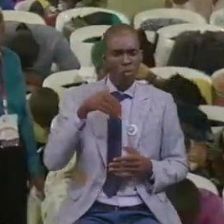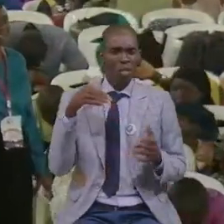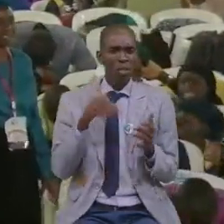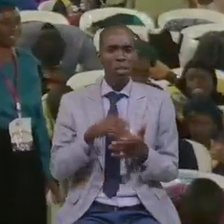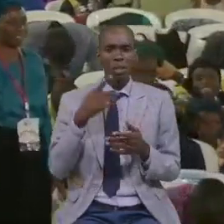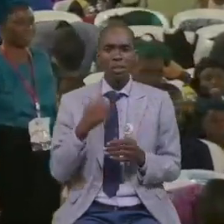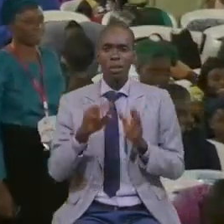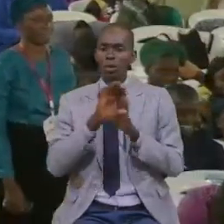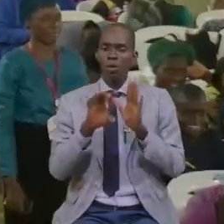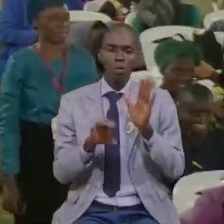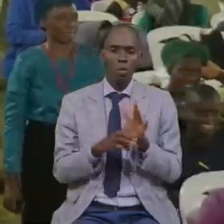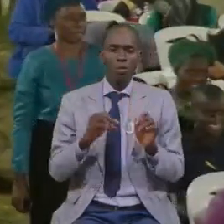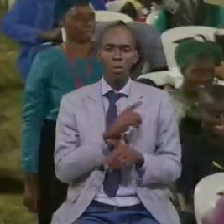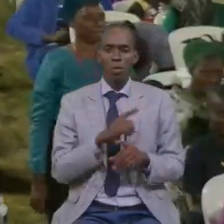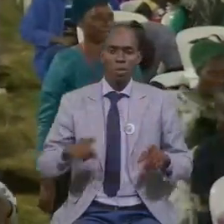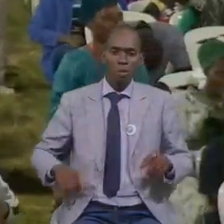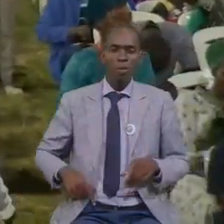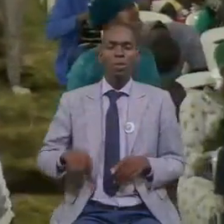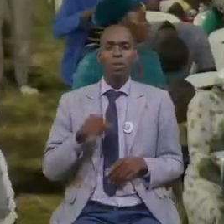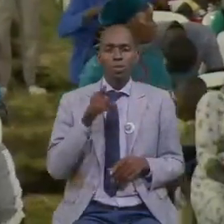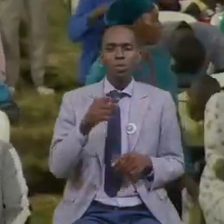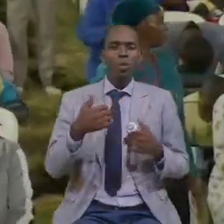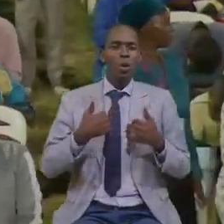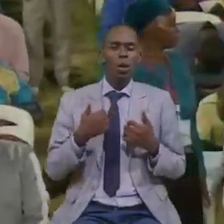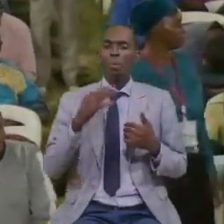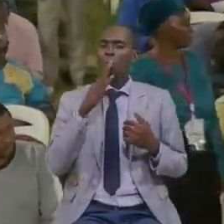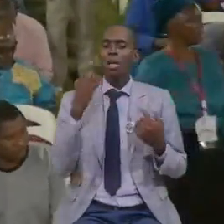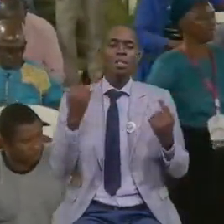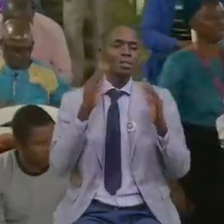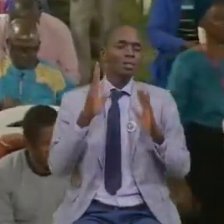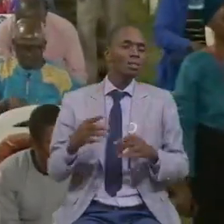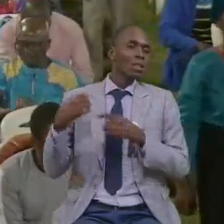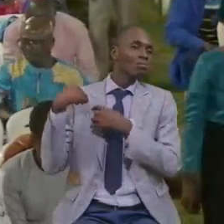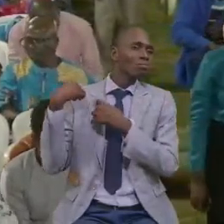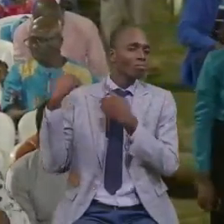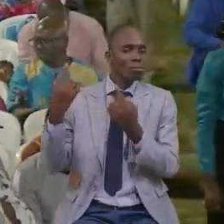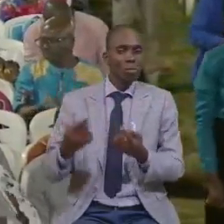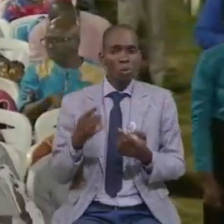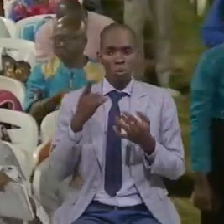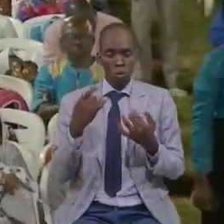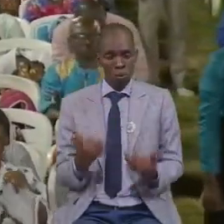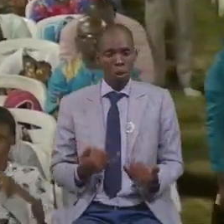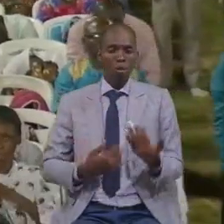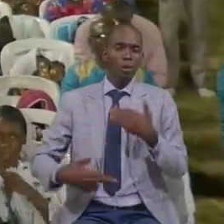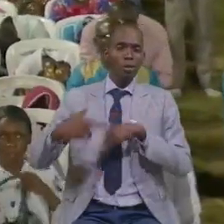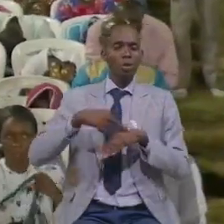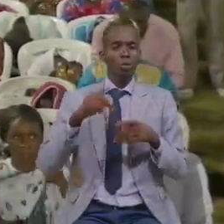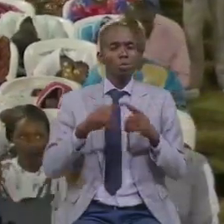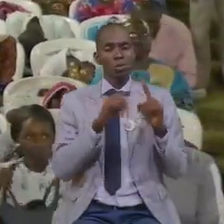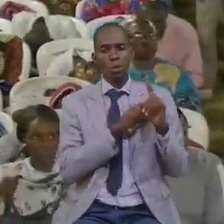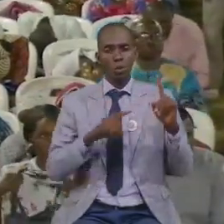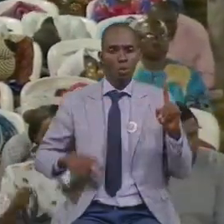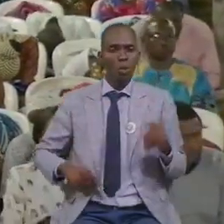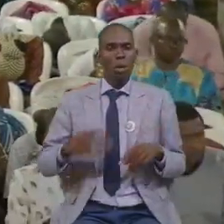the Lord. You're being a heathen. You return to the Lord and you don't bring your idolatry and